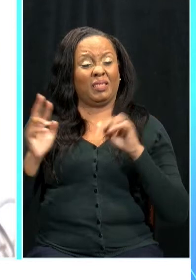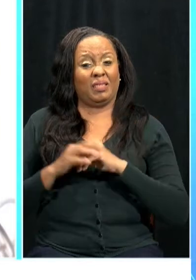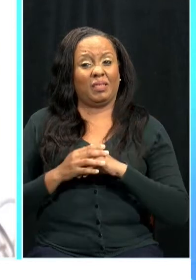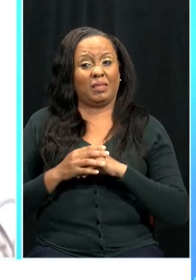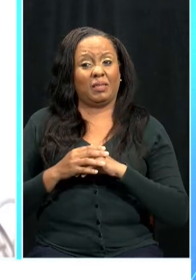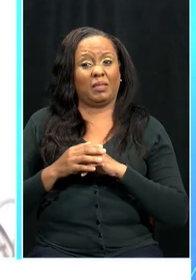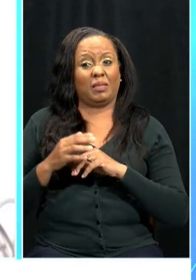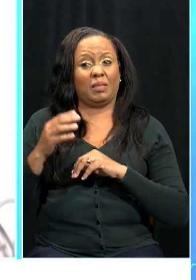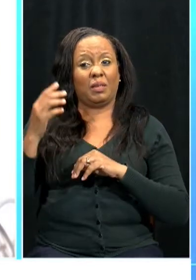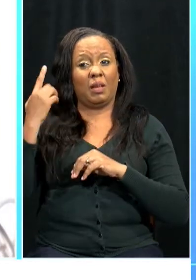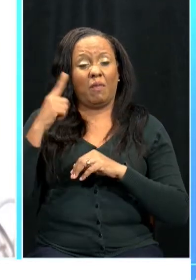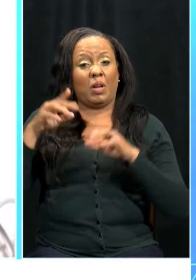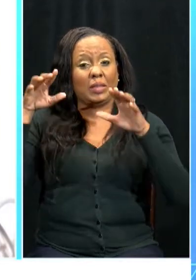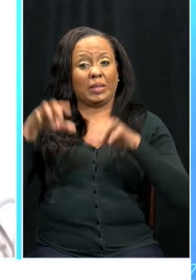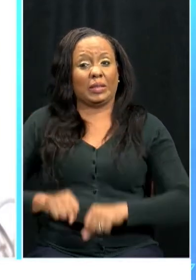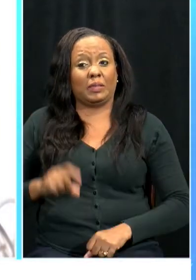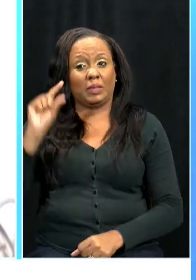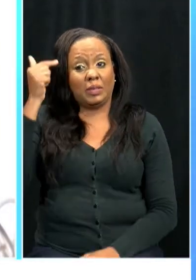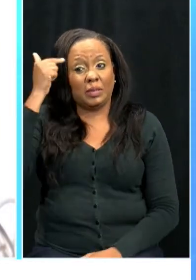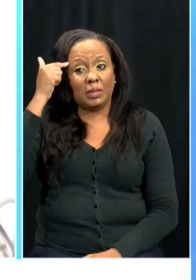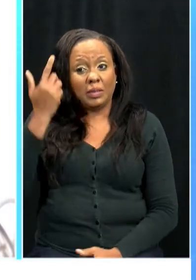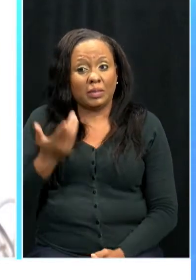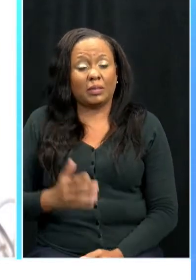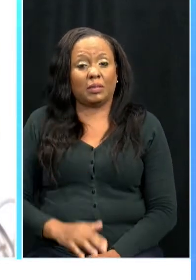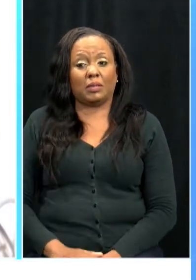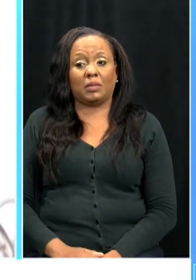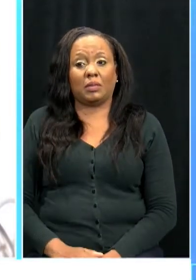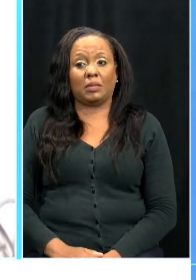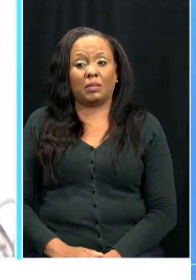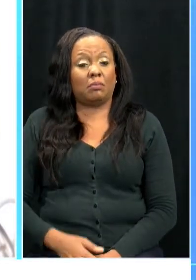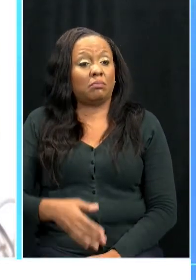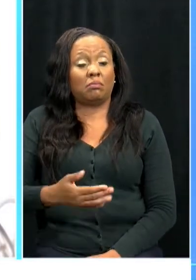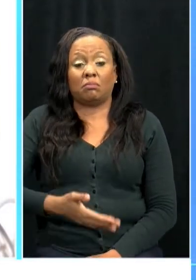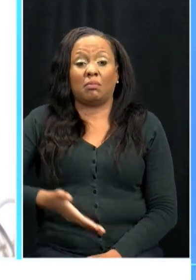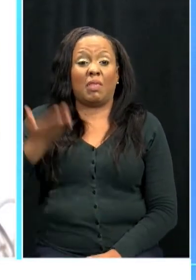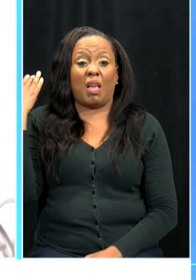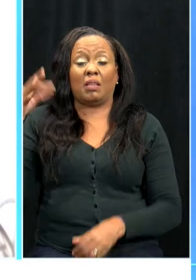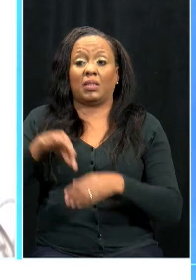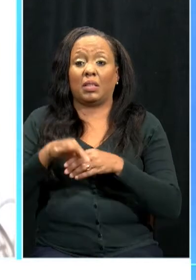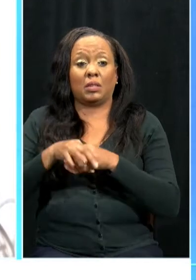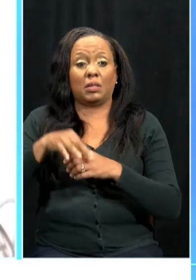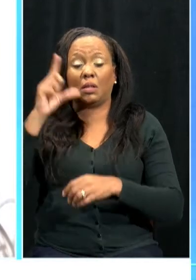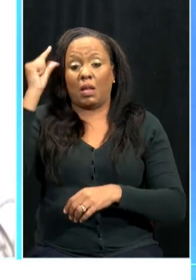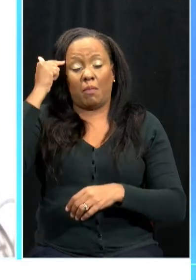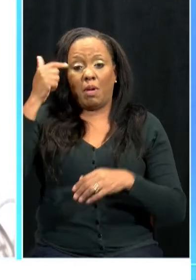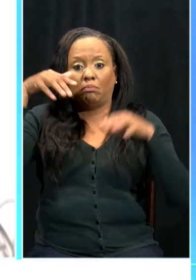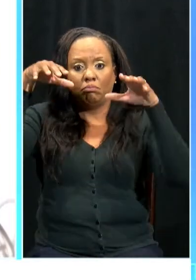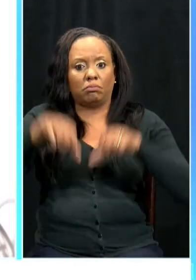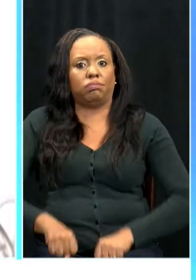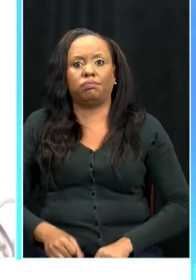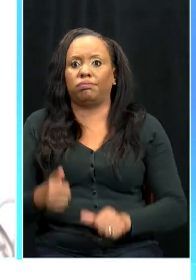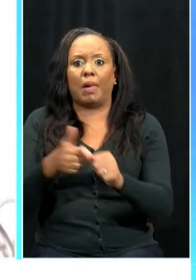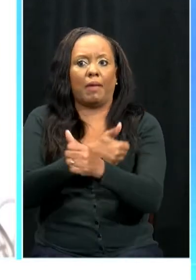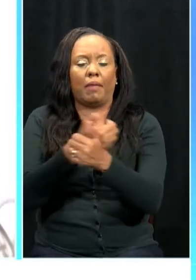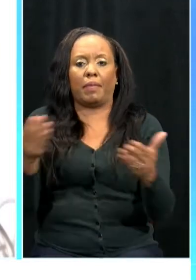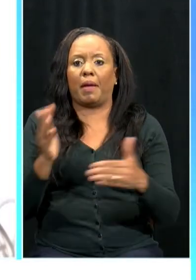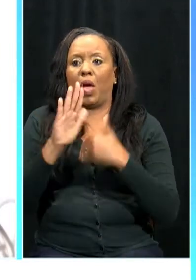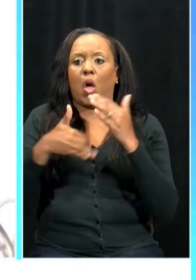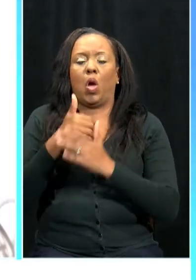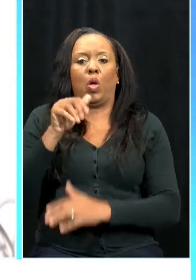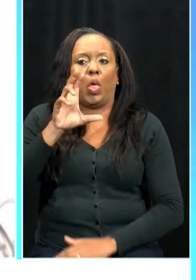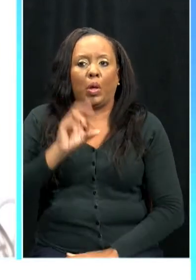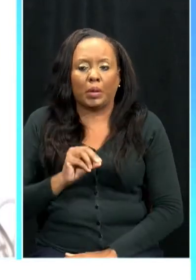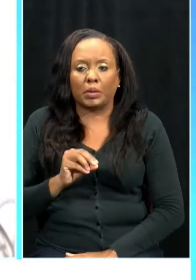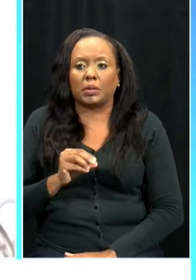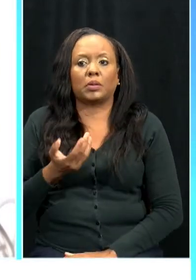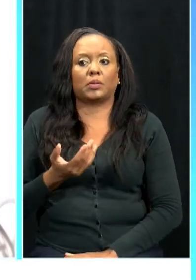be the government, because the government basically had too many seats last time and there was not enough done to justify having